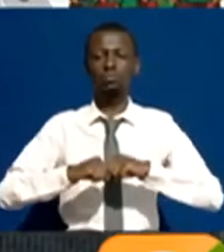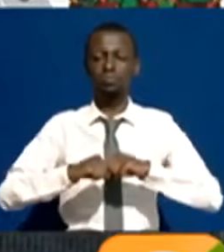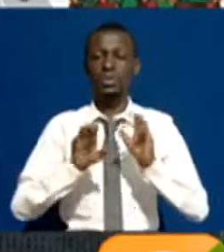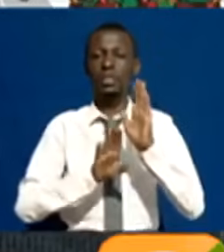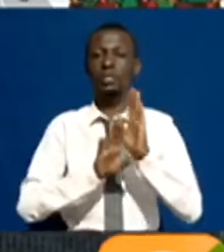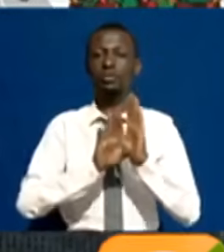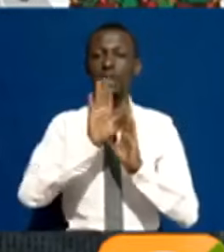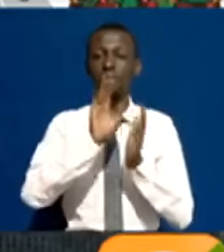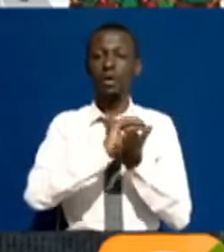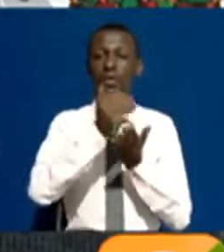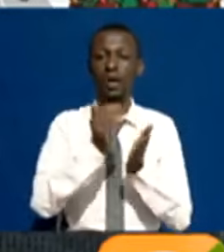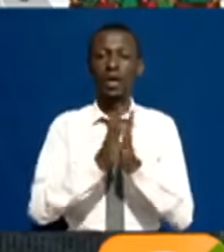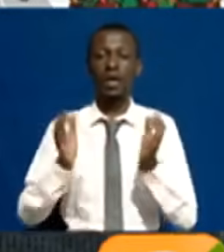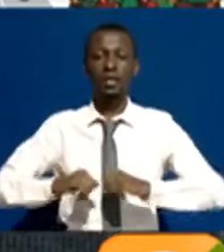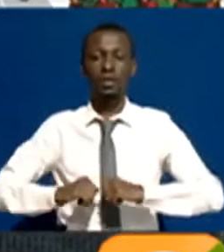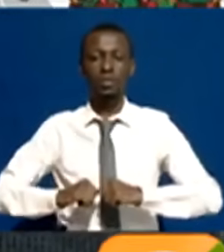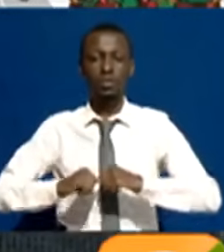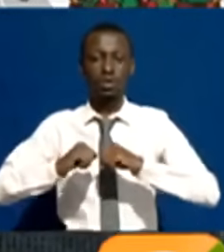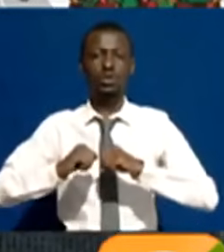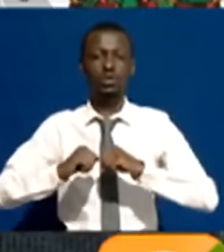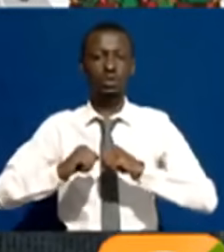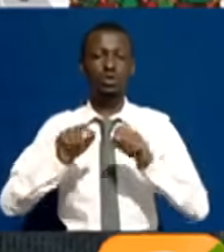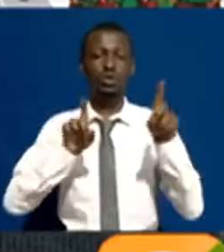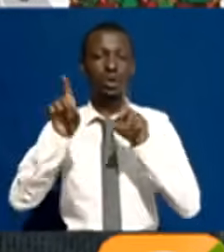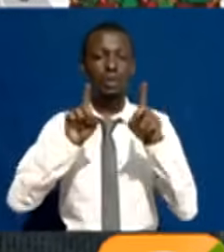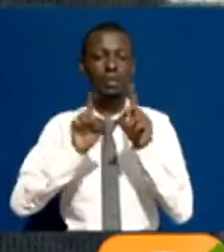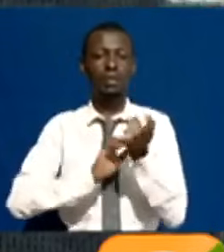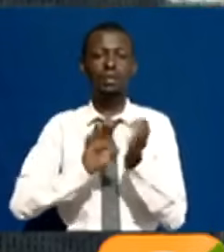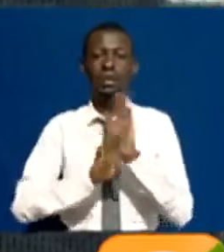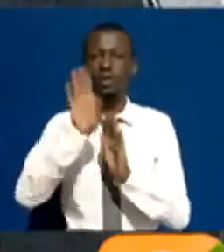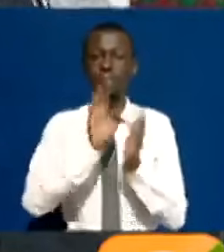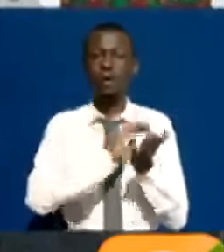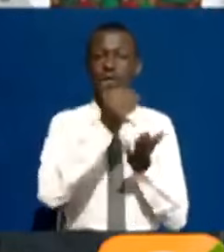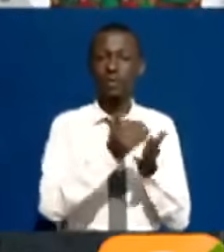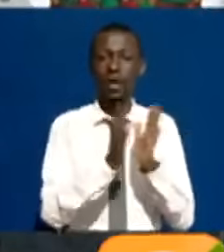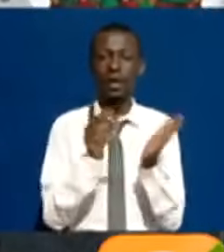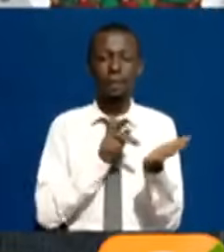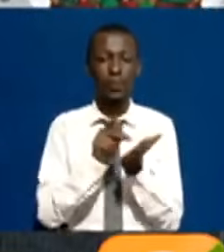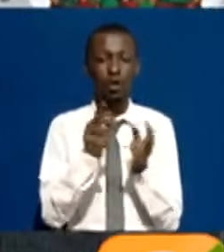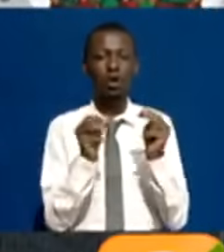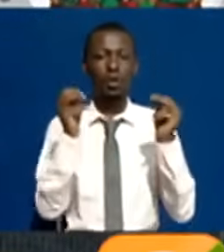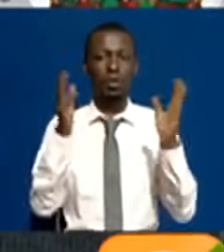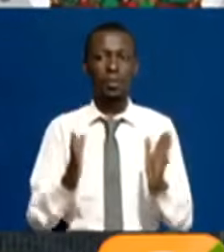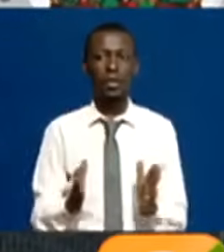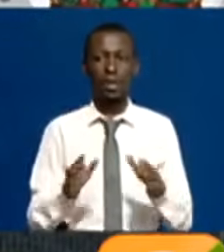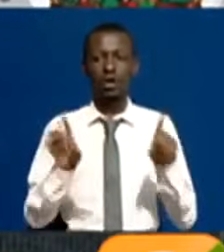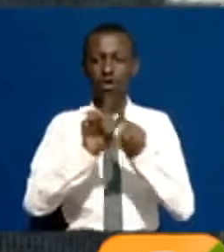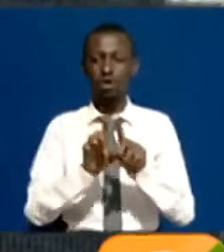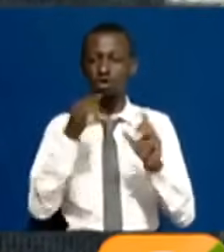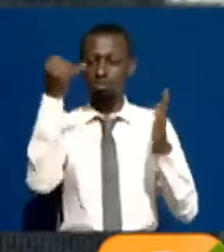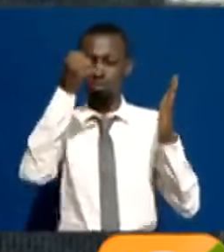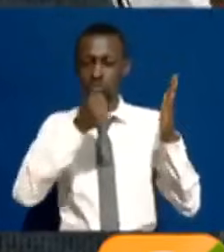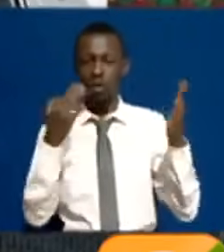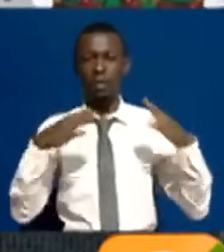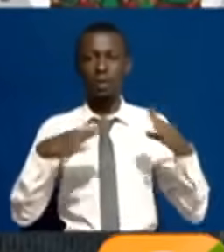the then CEO of the Catering Tourism and Development Levy Trustees, the procurement manager, Baseline Architects,